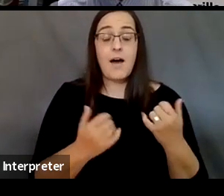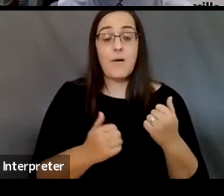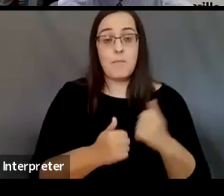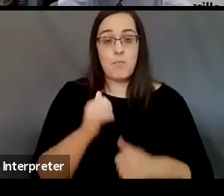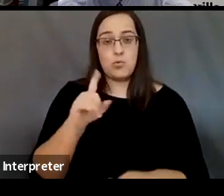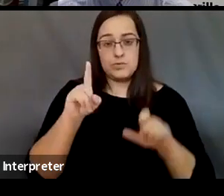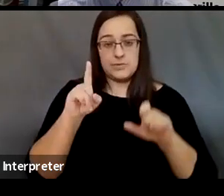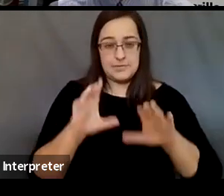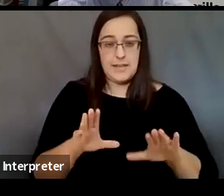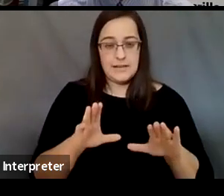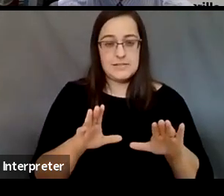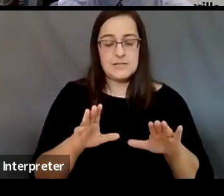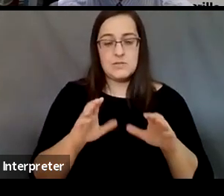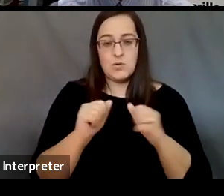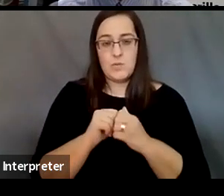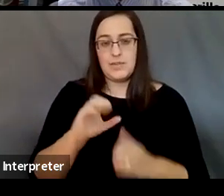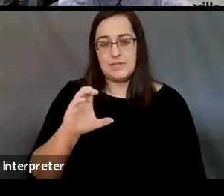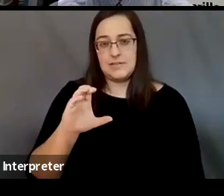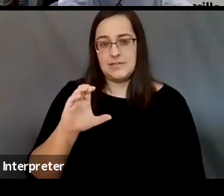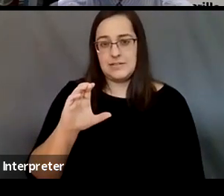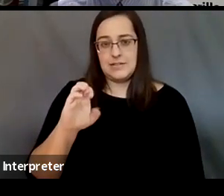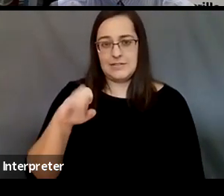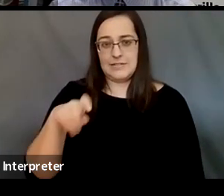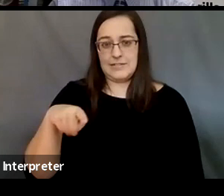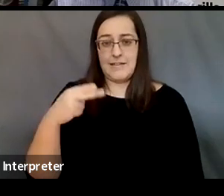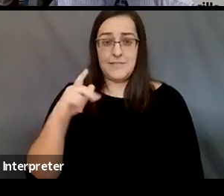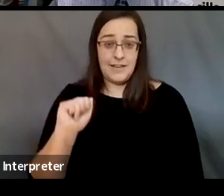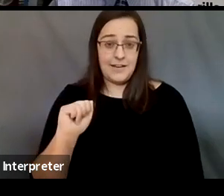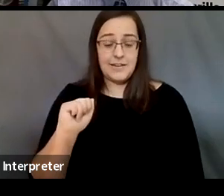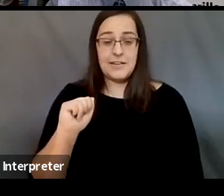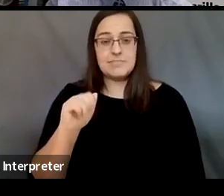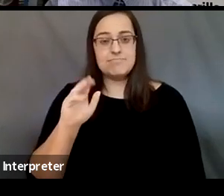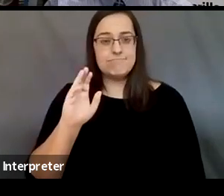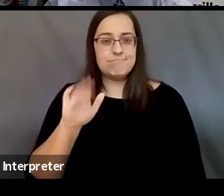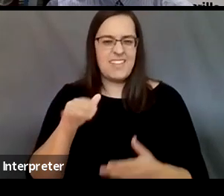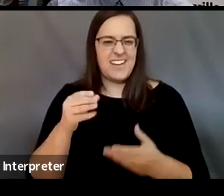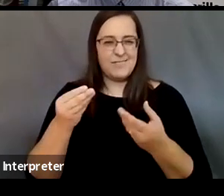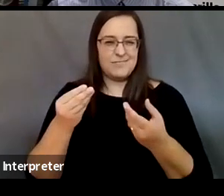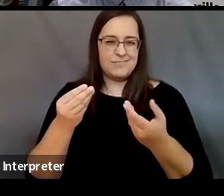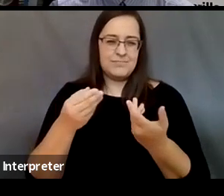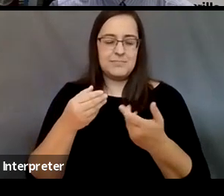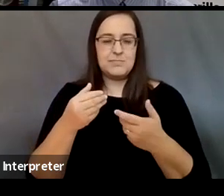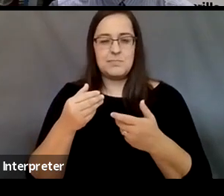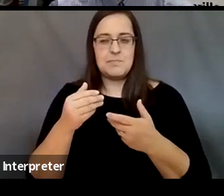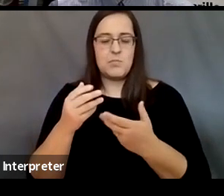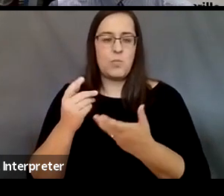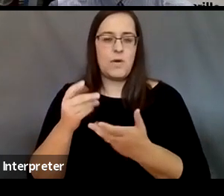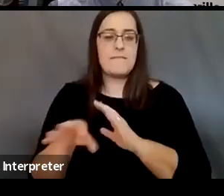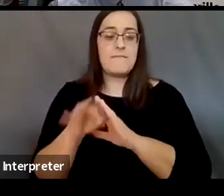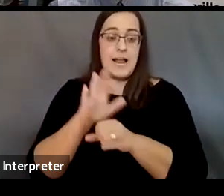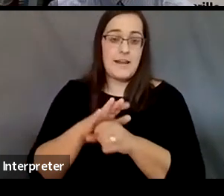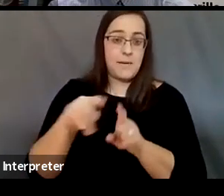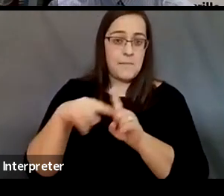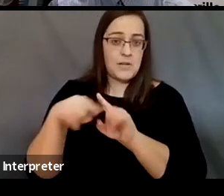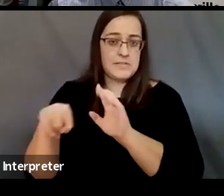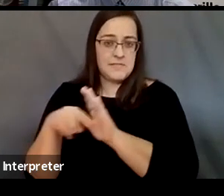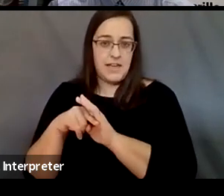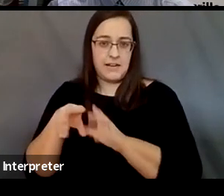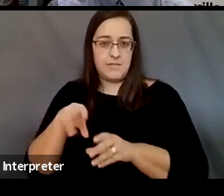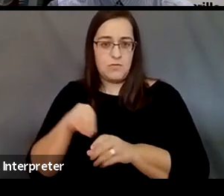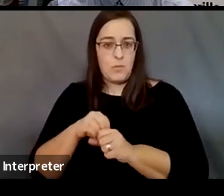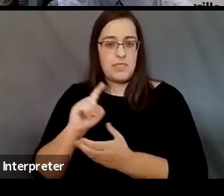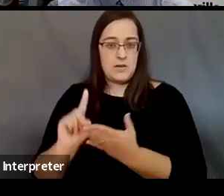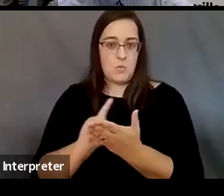our Cepheid device in-house, which allows us to turn around tests within 1 hour as far as those results.